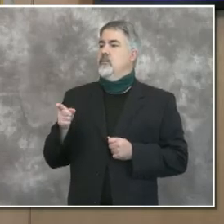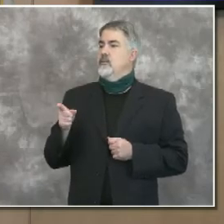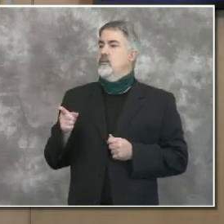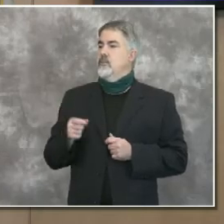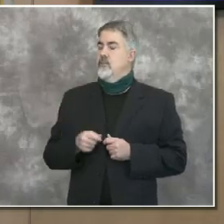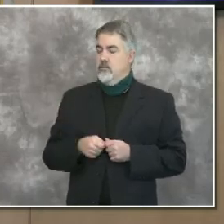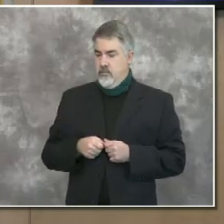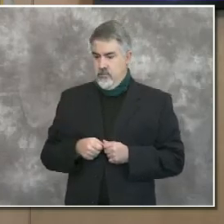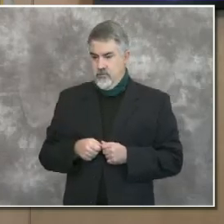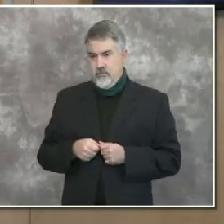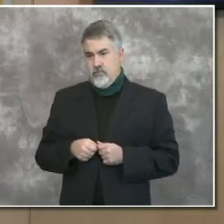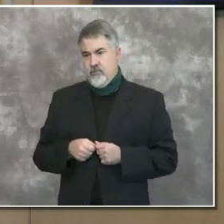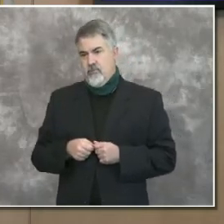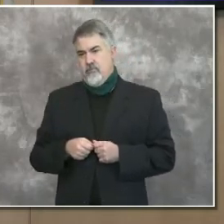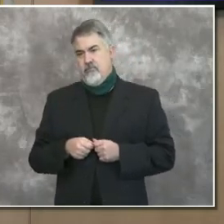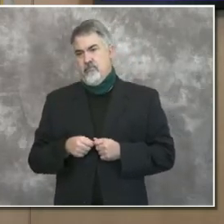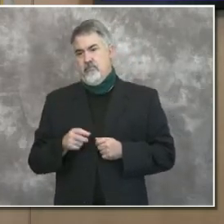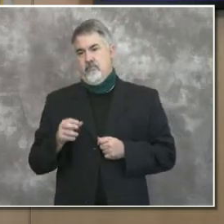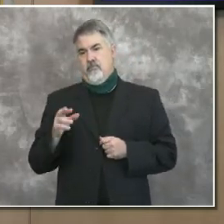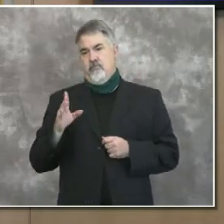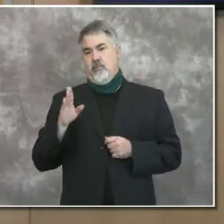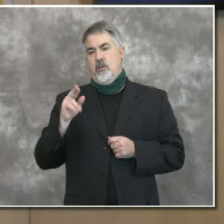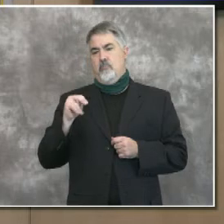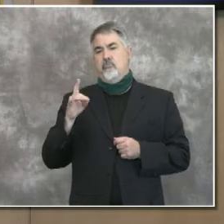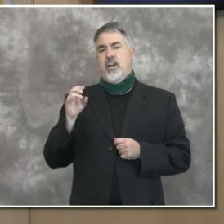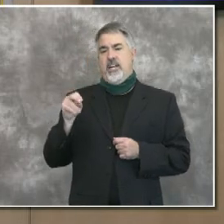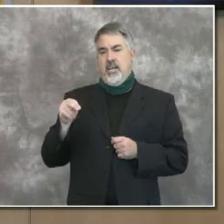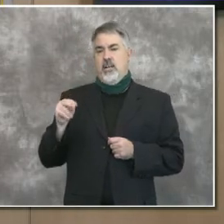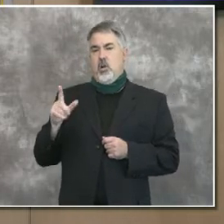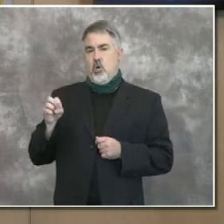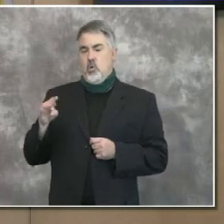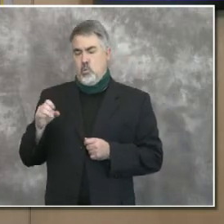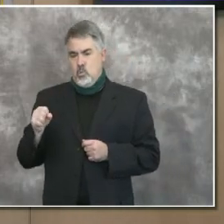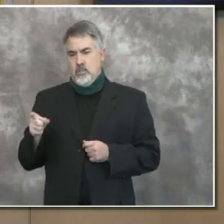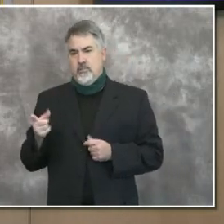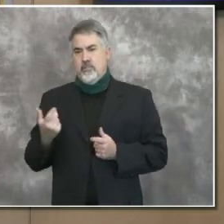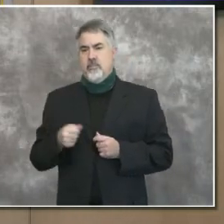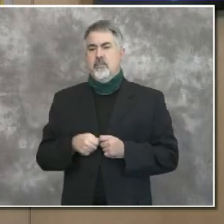Brandon Lewis with CBS 8, please state your question.